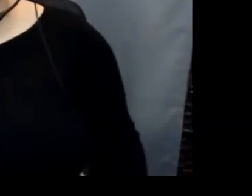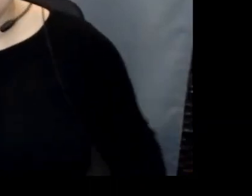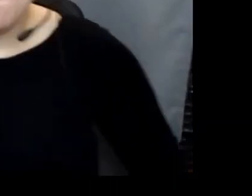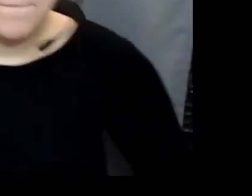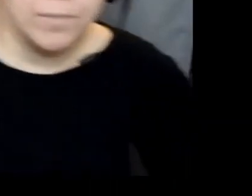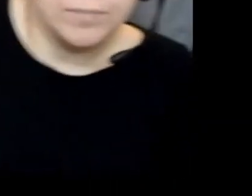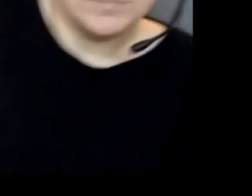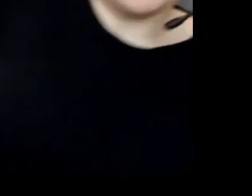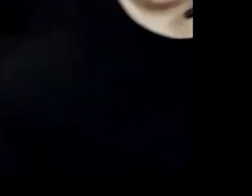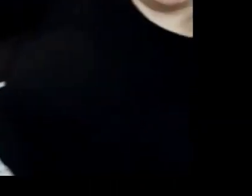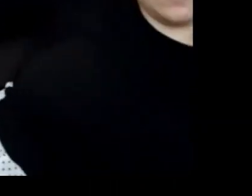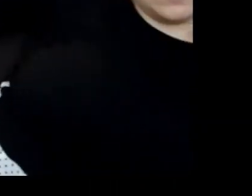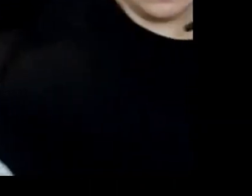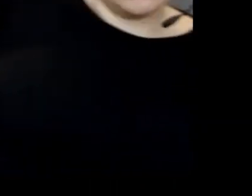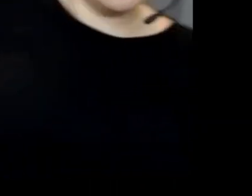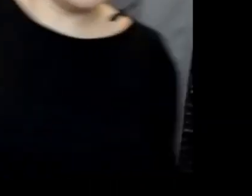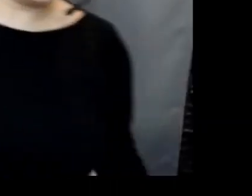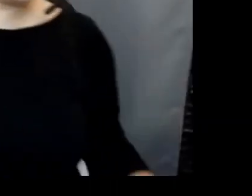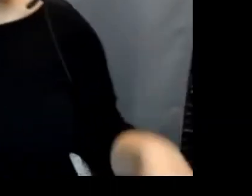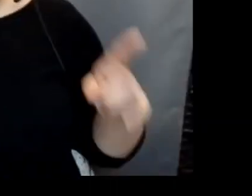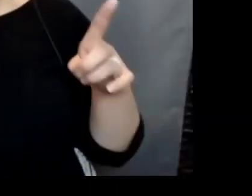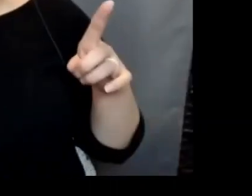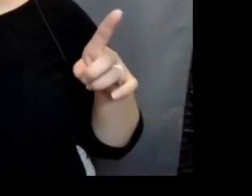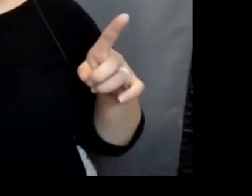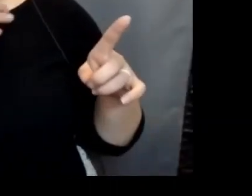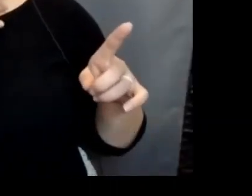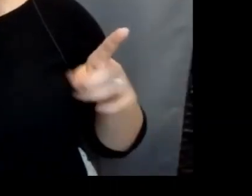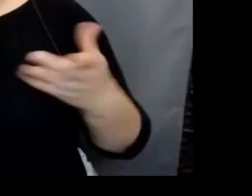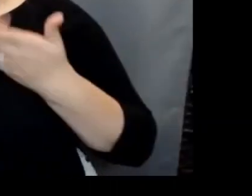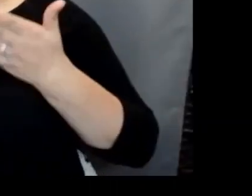Are student loans one of the qualified expenses?